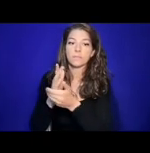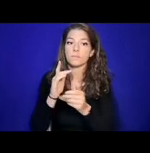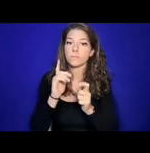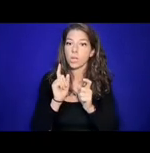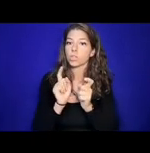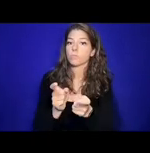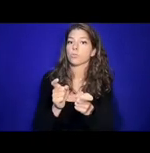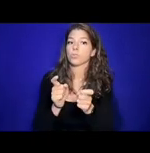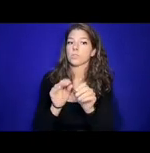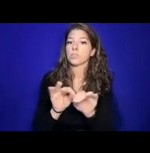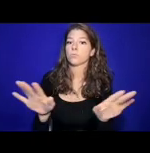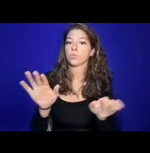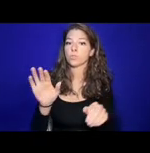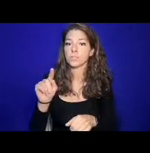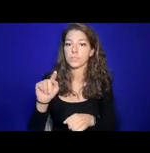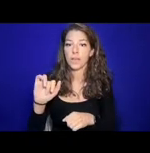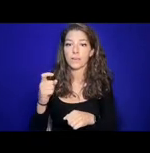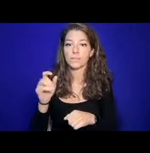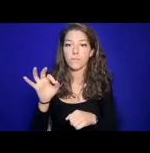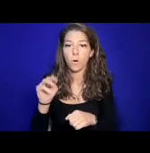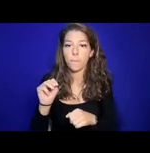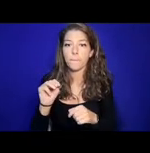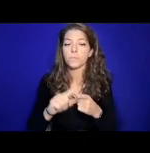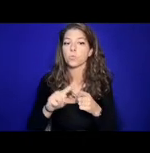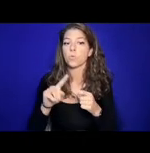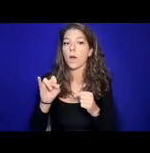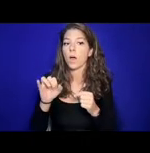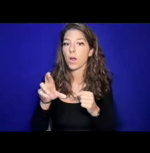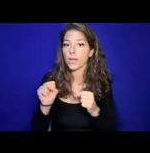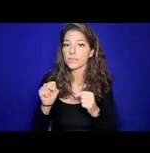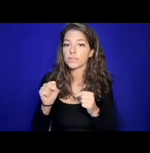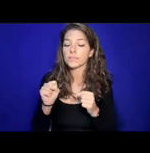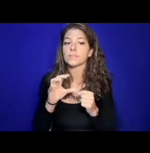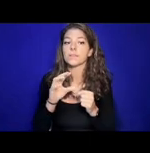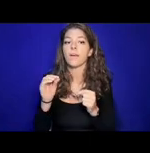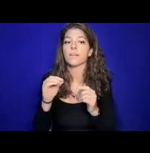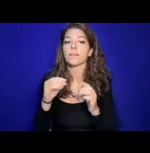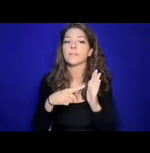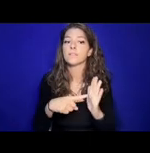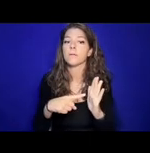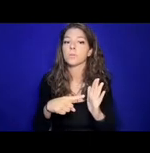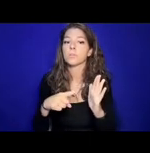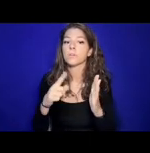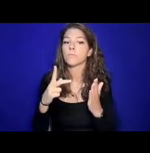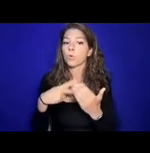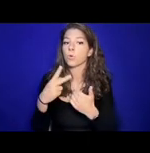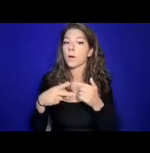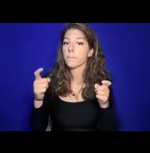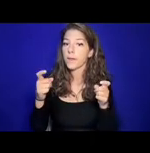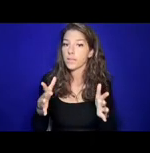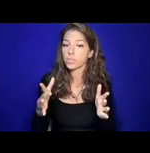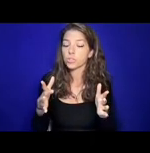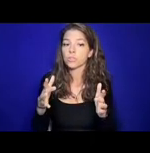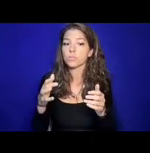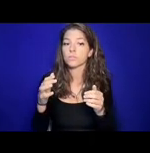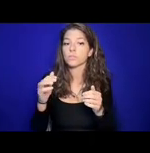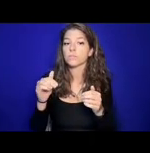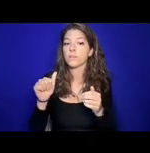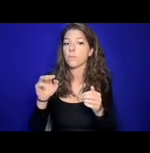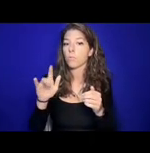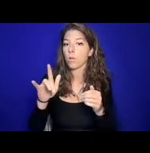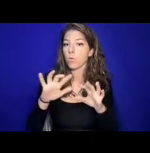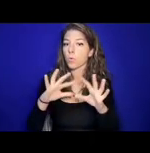and distribution tax forms to the IRS. And examples of program managers in the ABLE